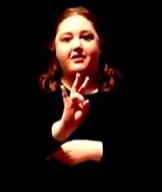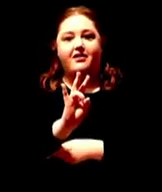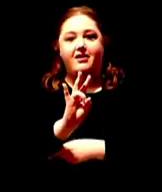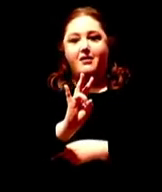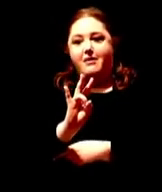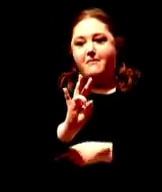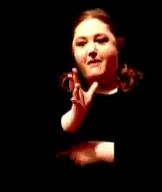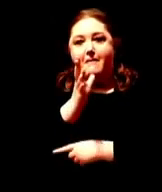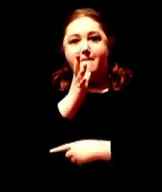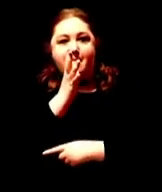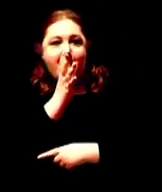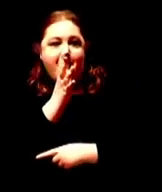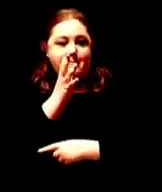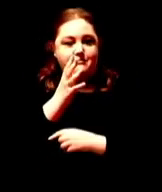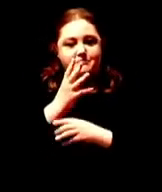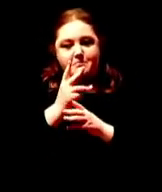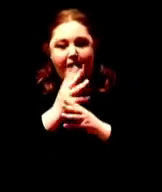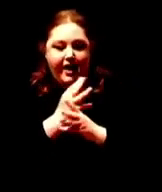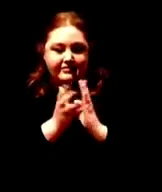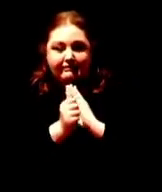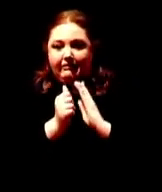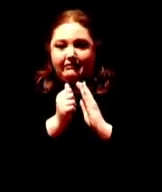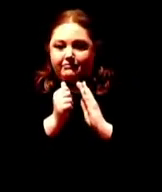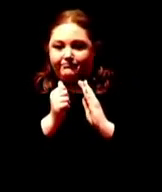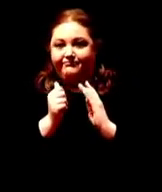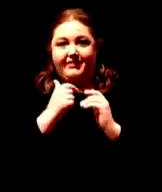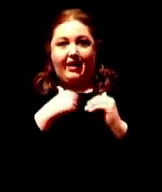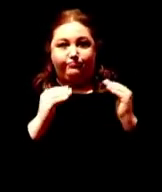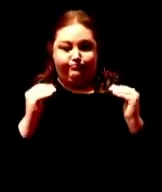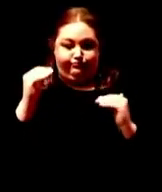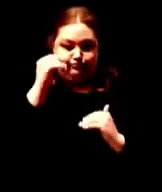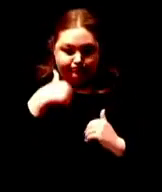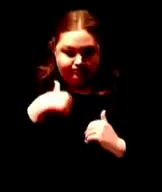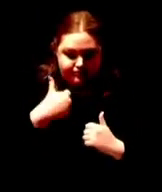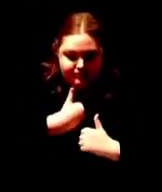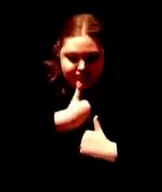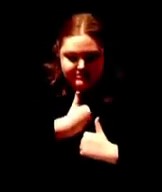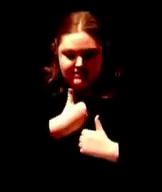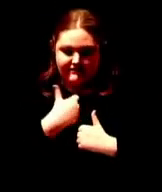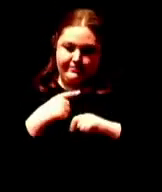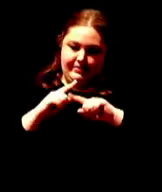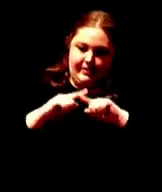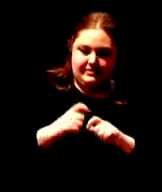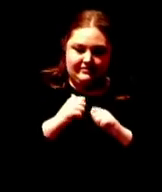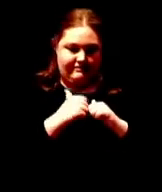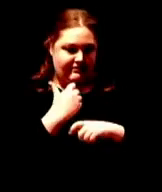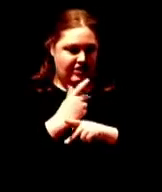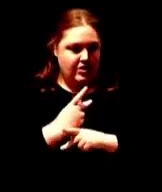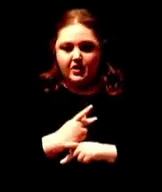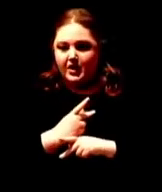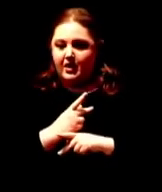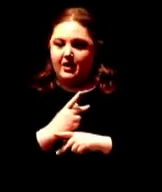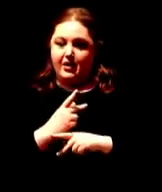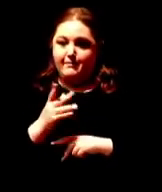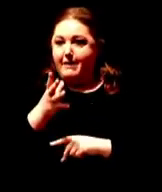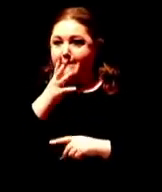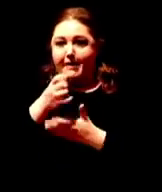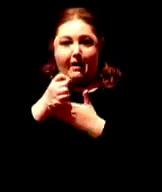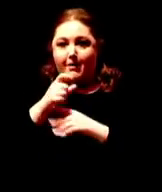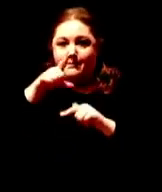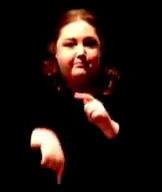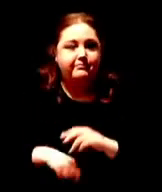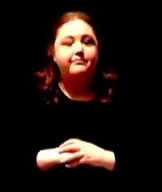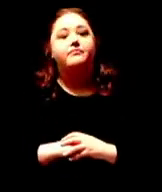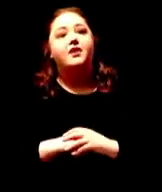mother's multiplication tables, moving on to harder math, and relying on myself more than ever because my mother could no longer help me.